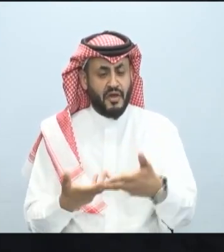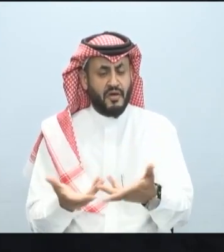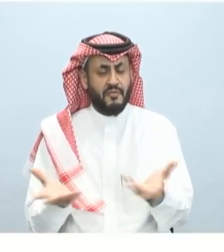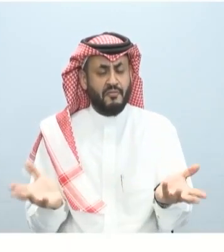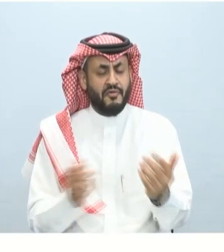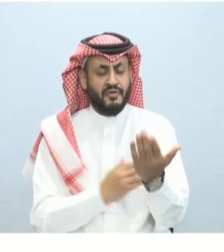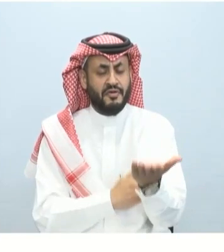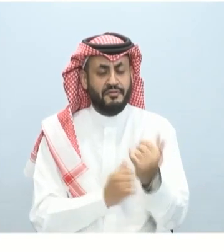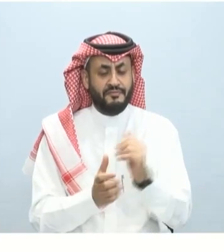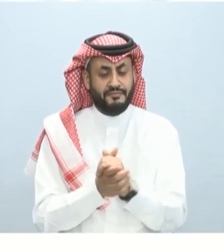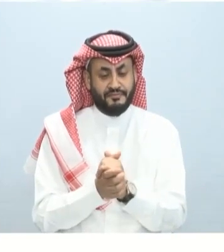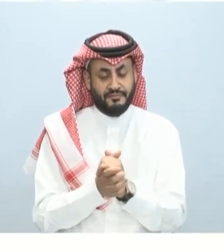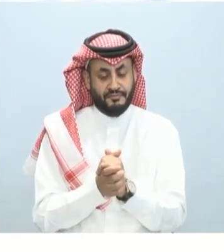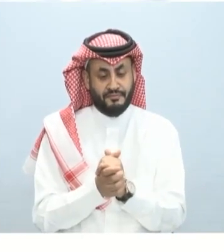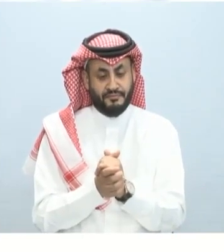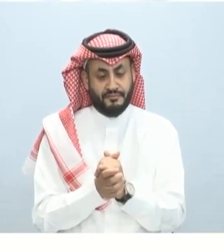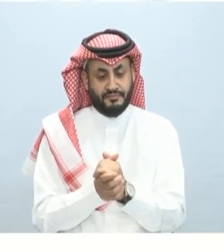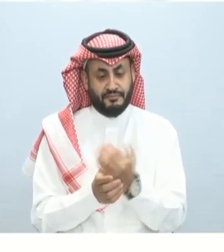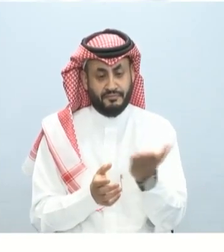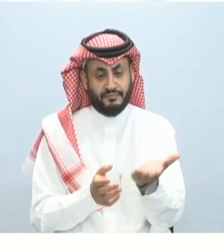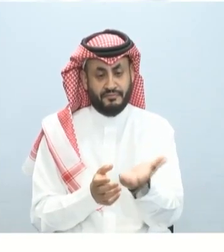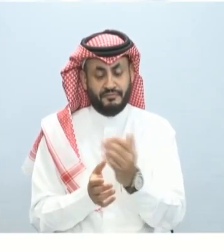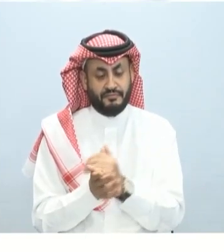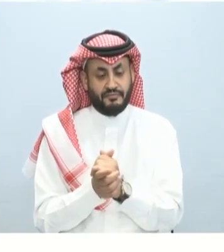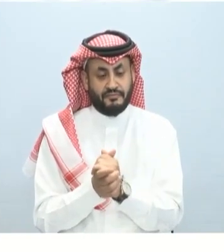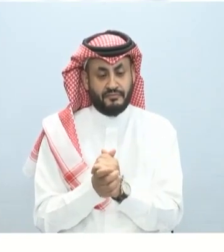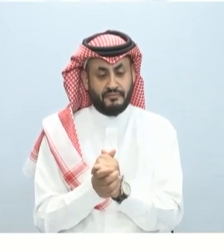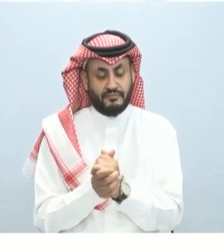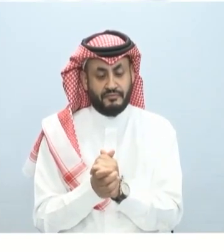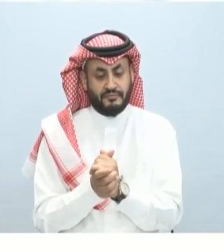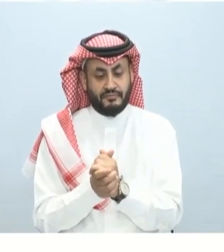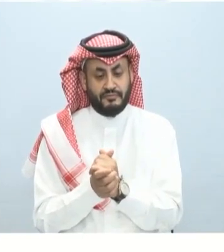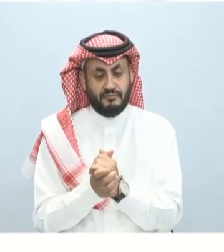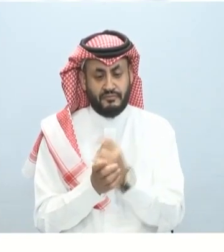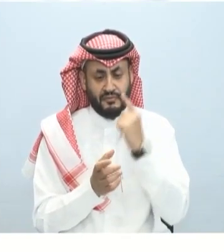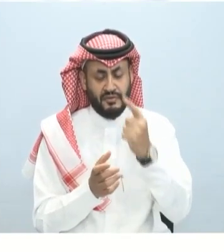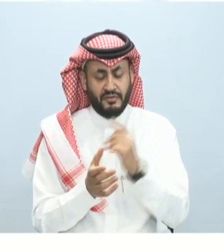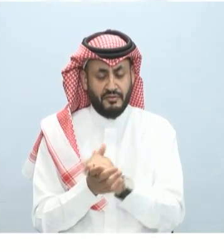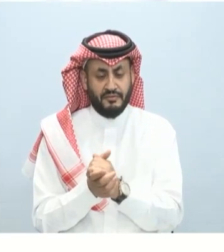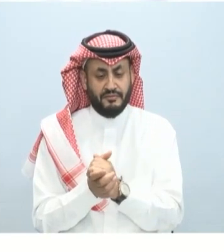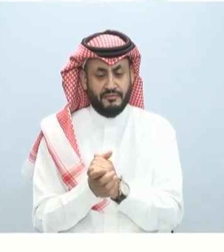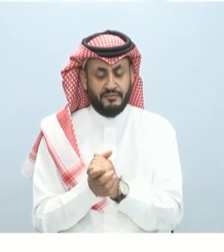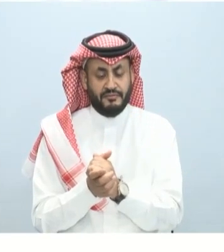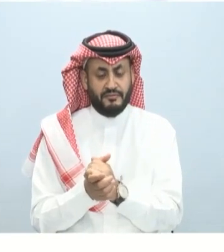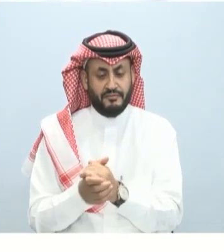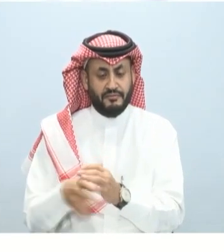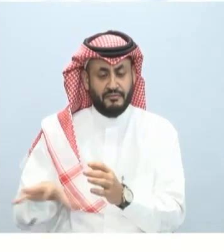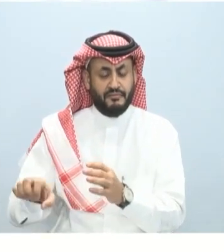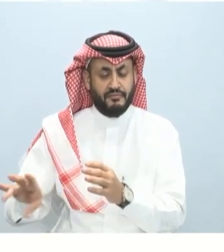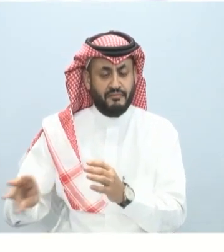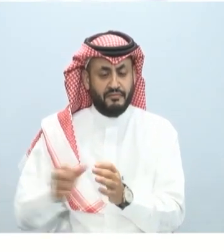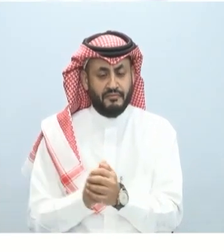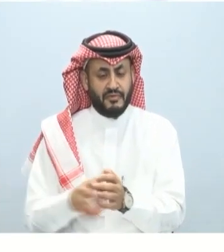essay. So we are going to start with our essay here. Now you can see that on page number 57 in your